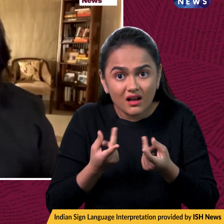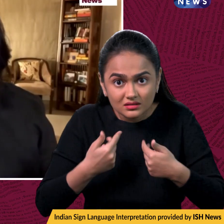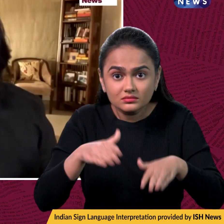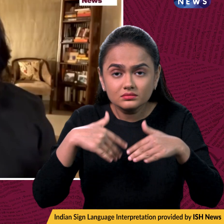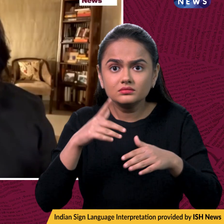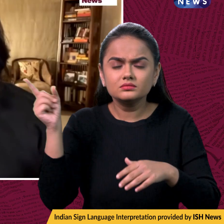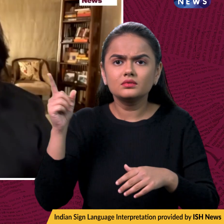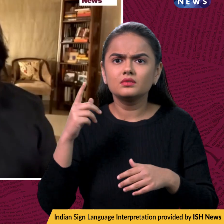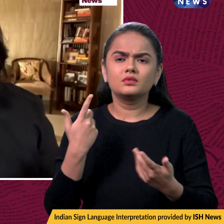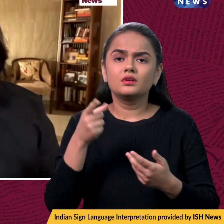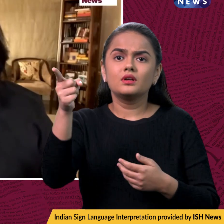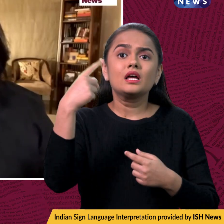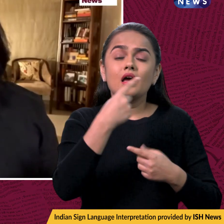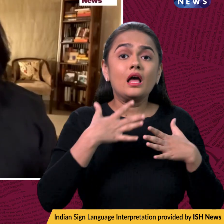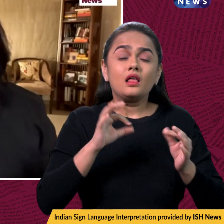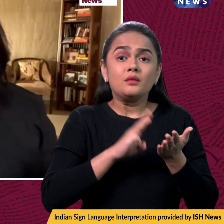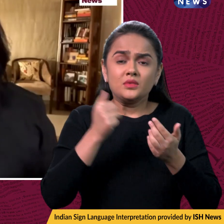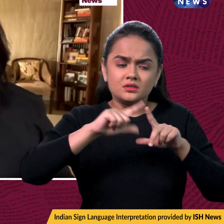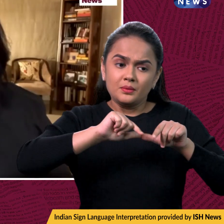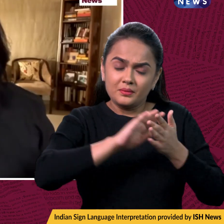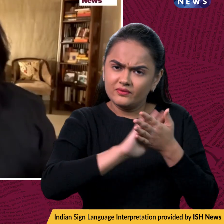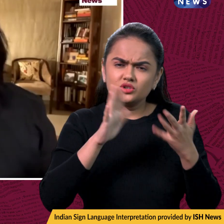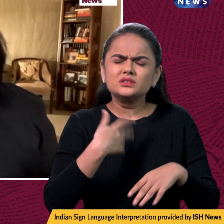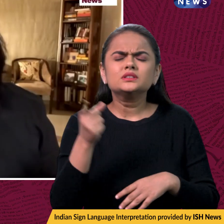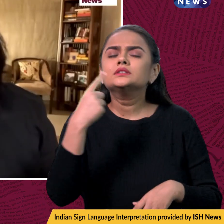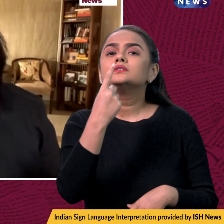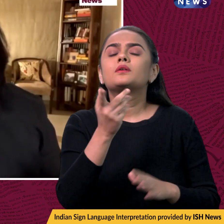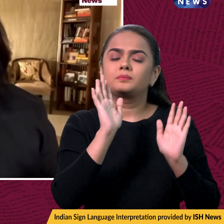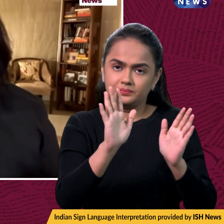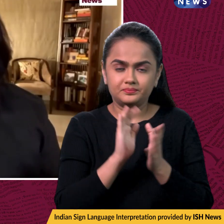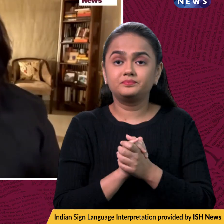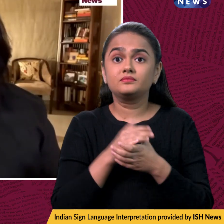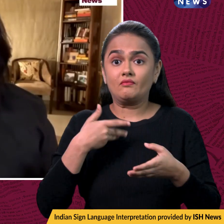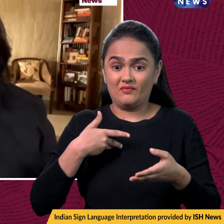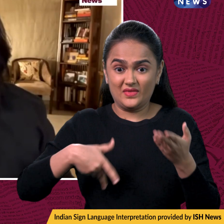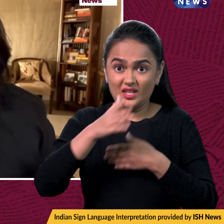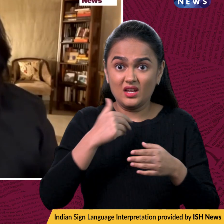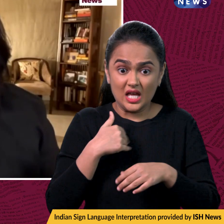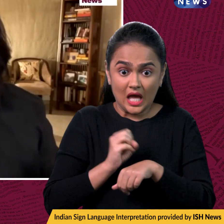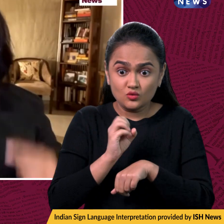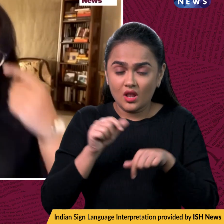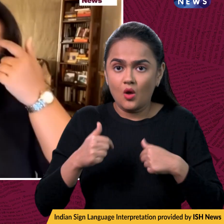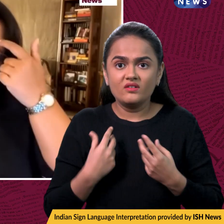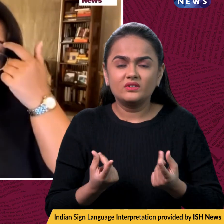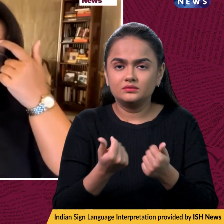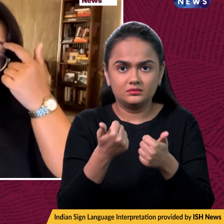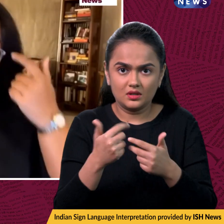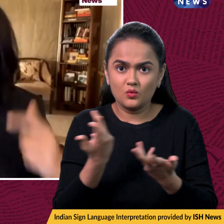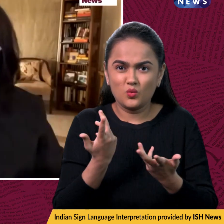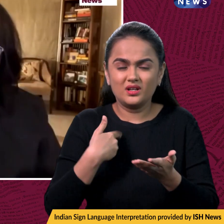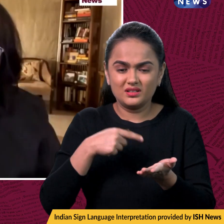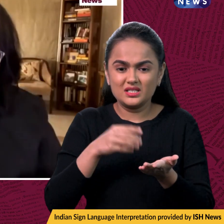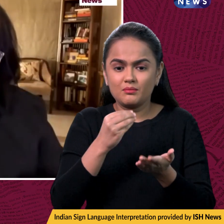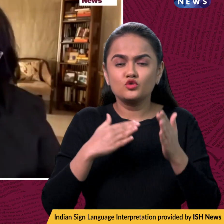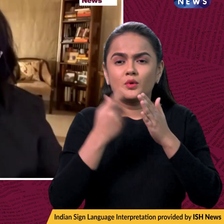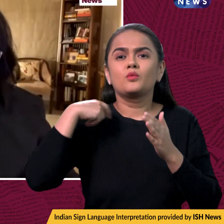for the police action against them. The health minister after the meeting said, and I quote, "We are not able to do counselling because the matter is